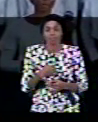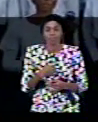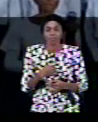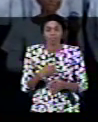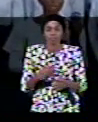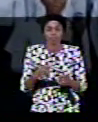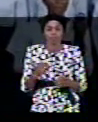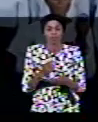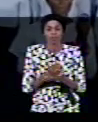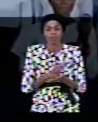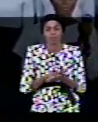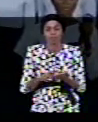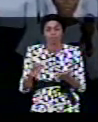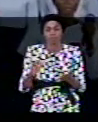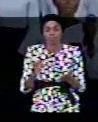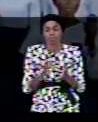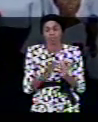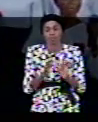Only thy